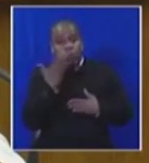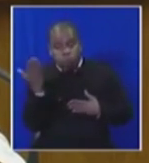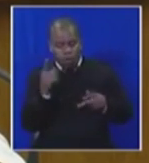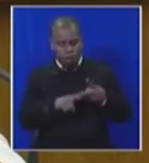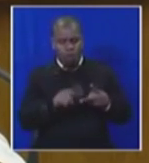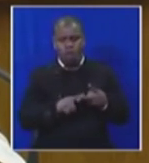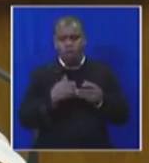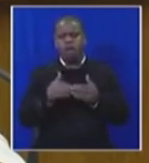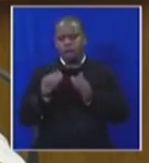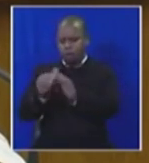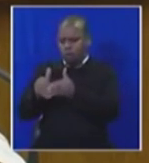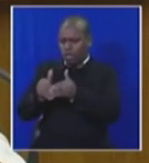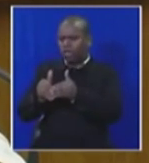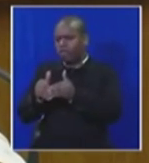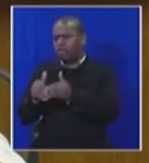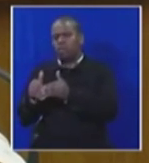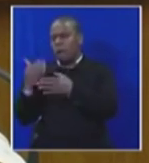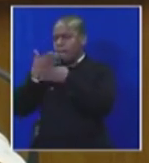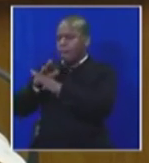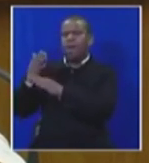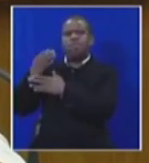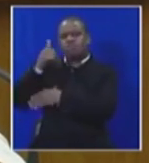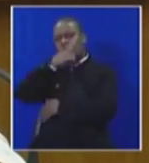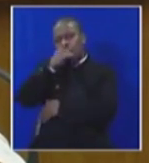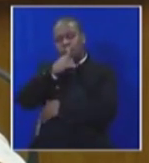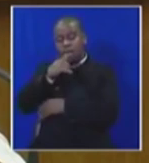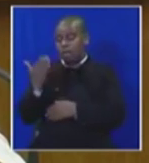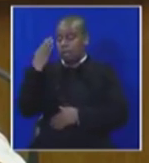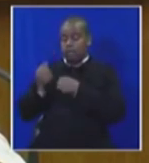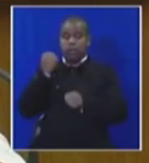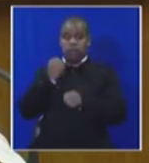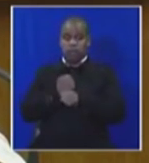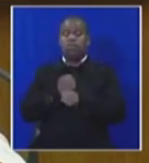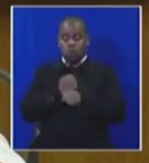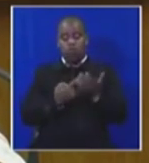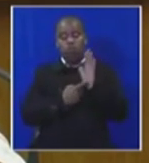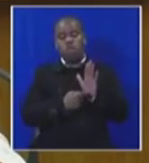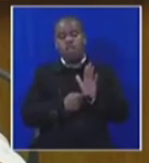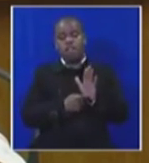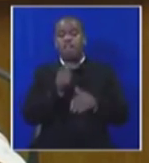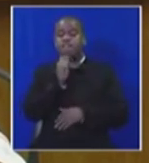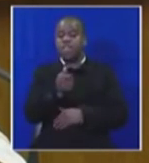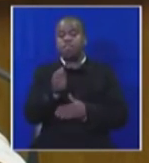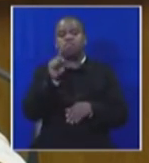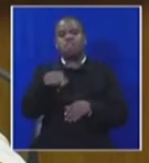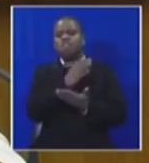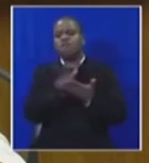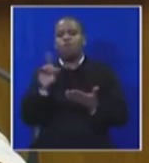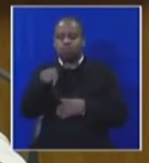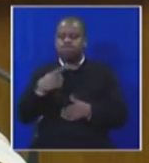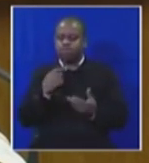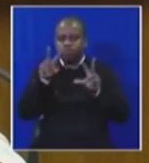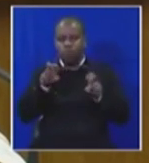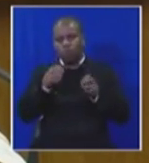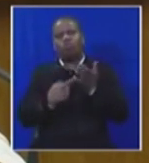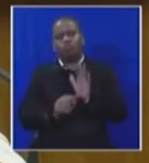protection from crime. Last year's Fees Must Fall movement sharply demonstrated the problems of access to higher education. The